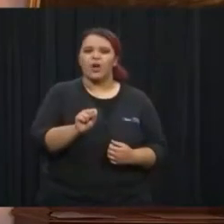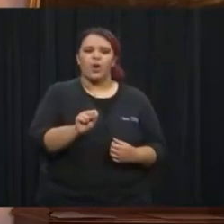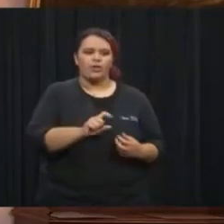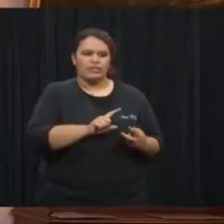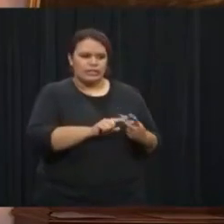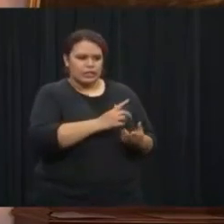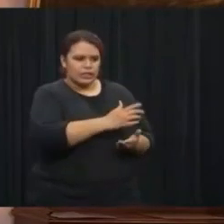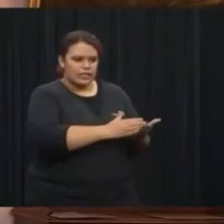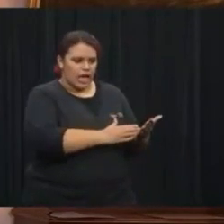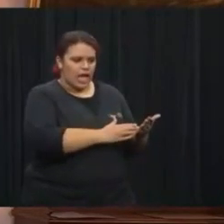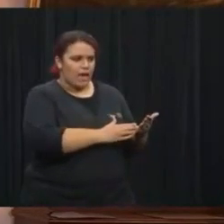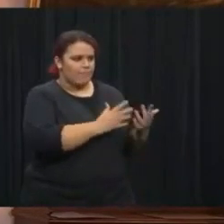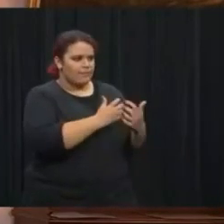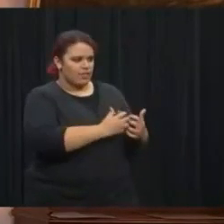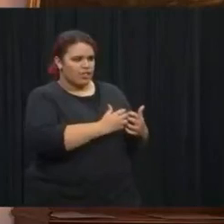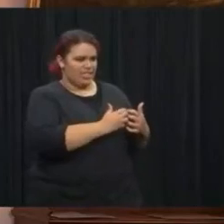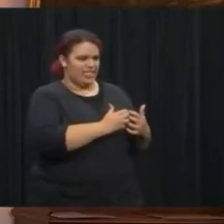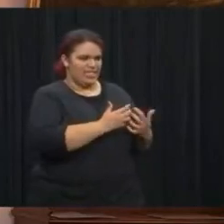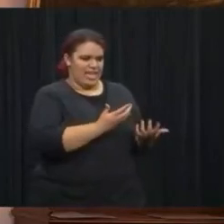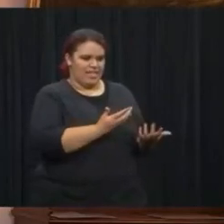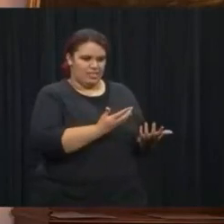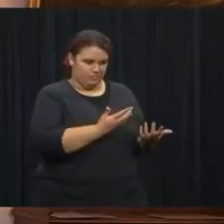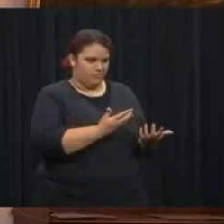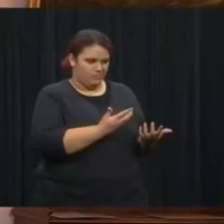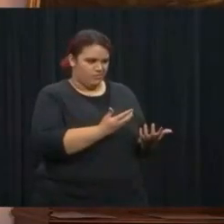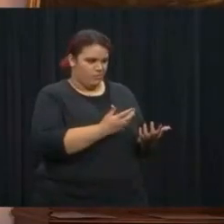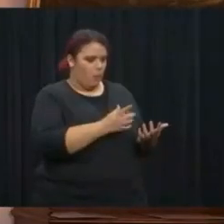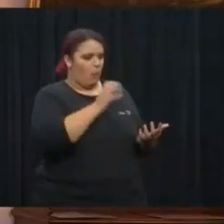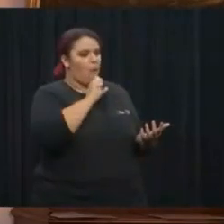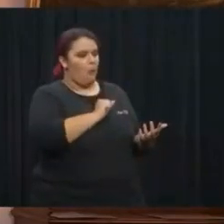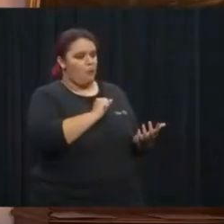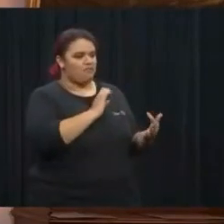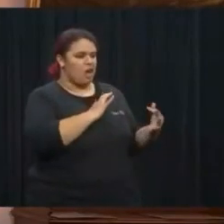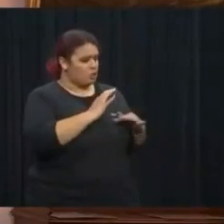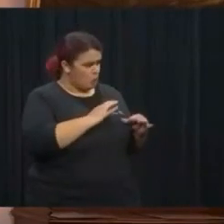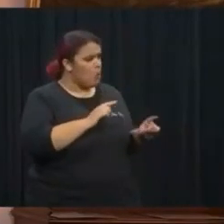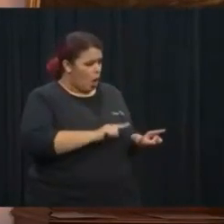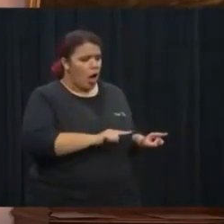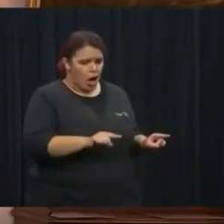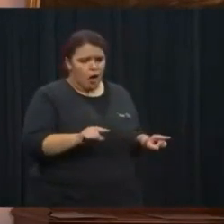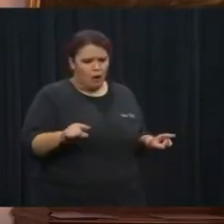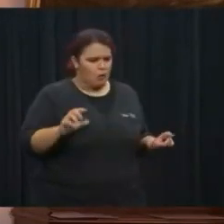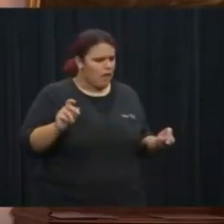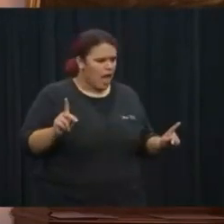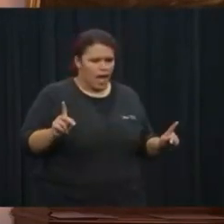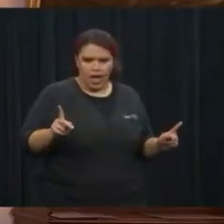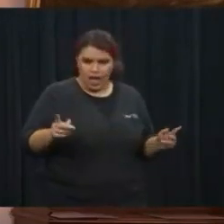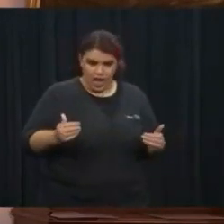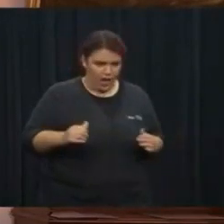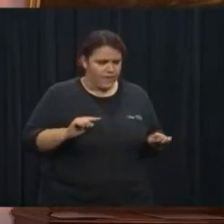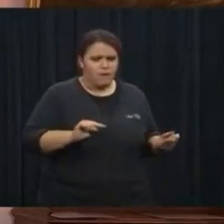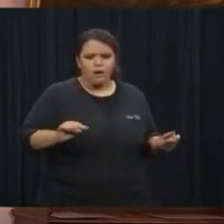right now in Ohio. Thank goodness. And everything we're doing and everything we're asking of you is so we never get to that